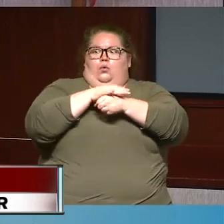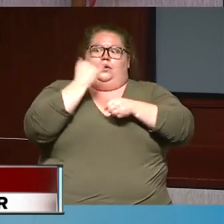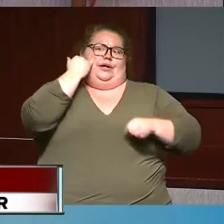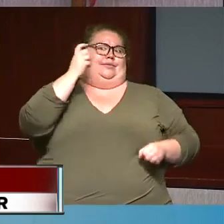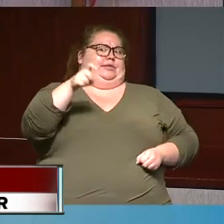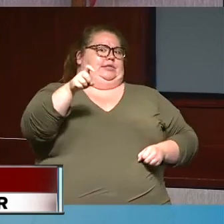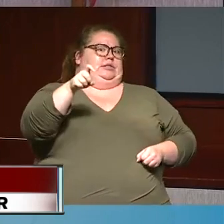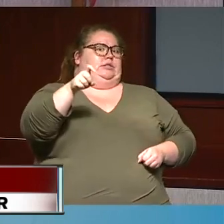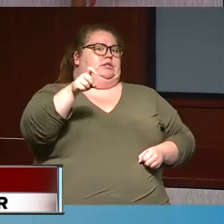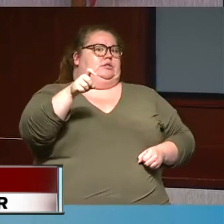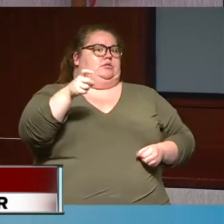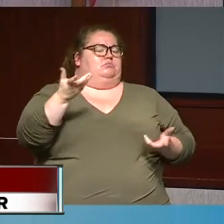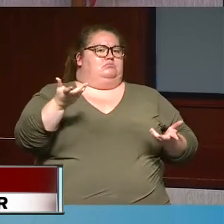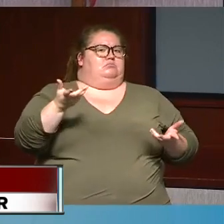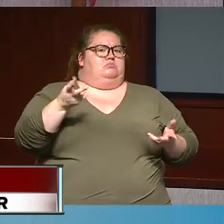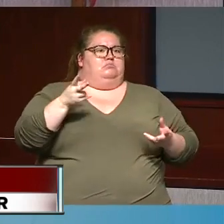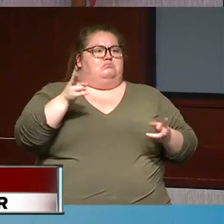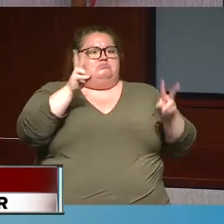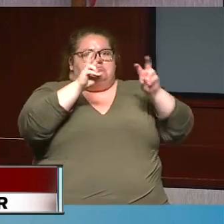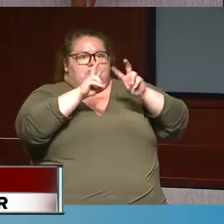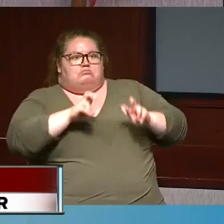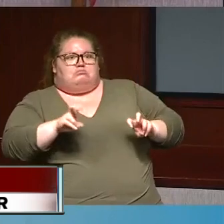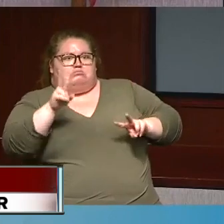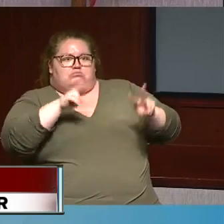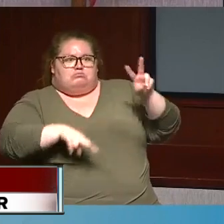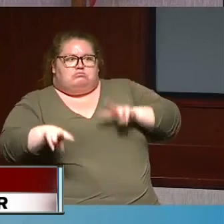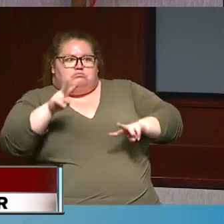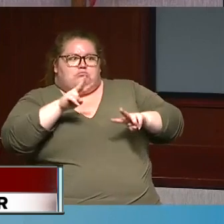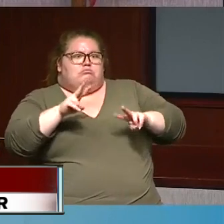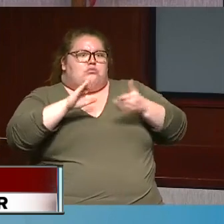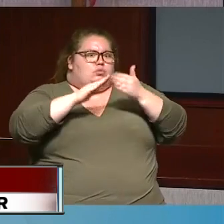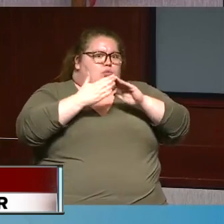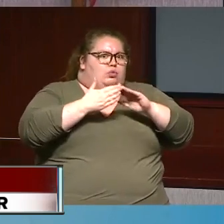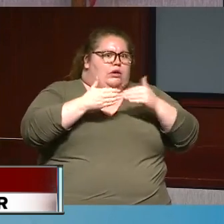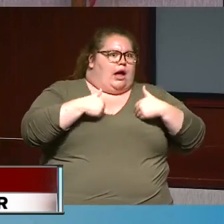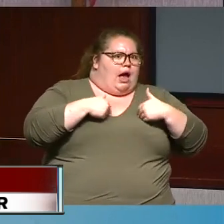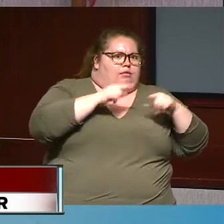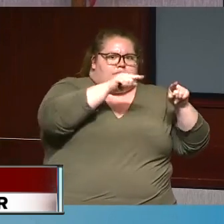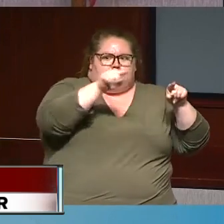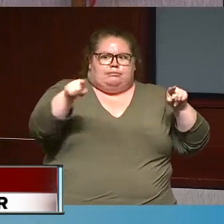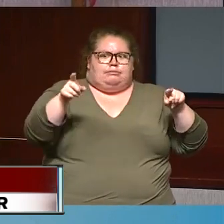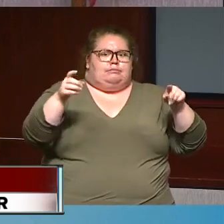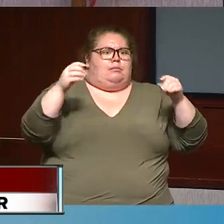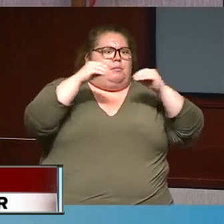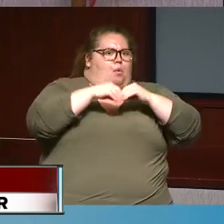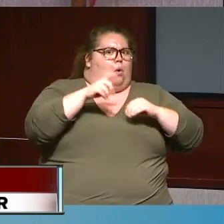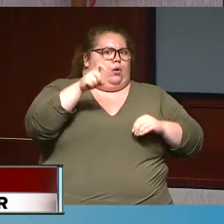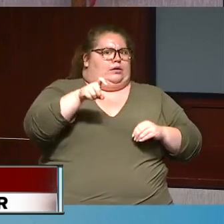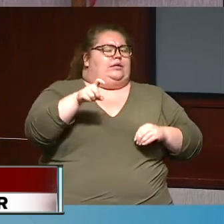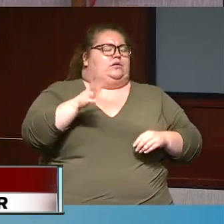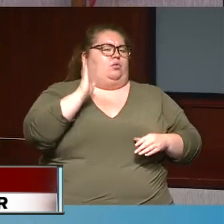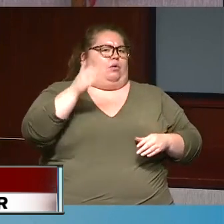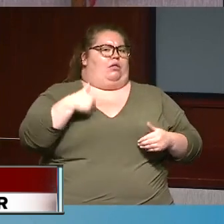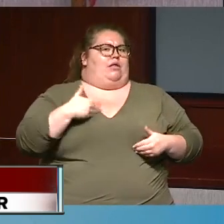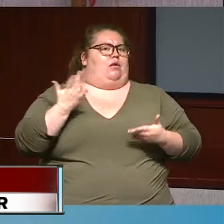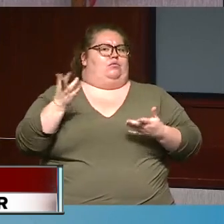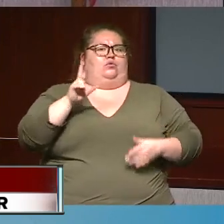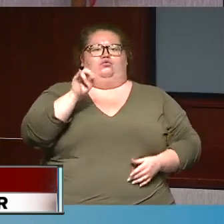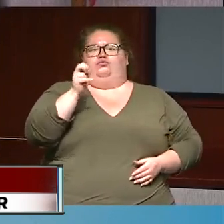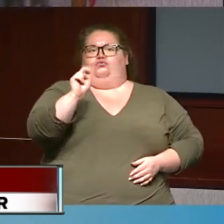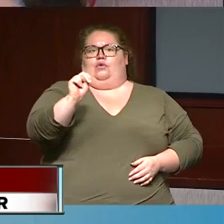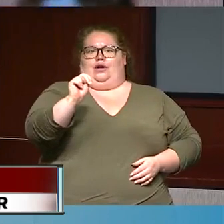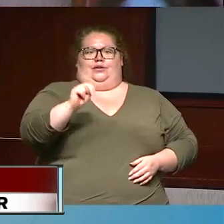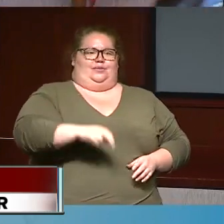the communities have hotspots that we need to address. So now I'll bring up our Chief Administrative Officer, Ryan Alsop.